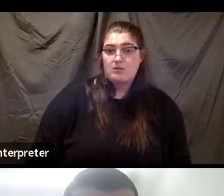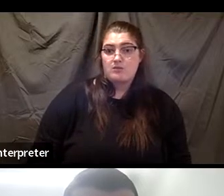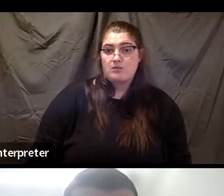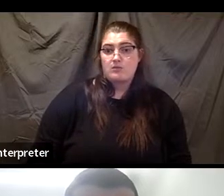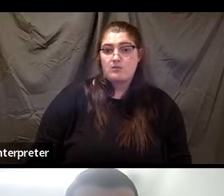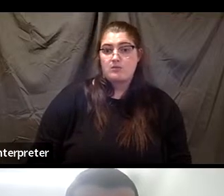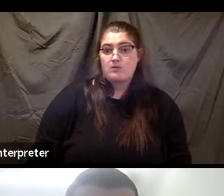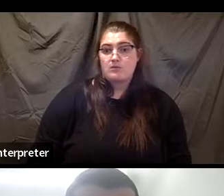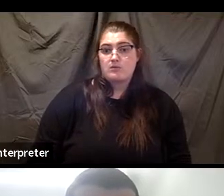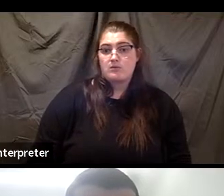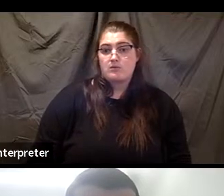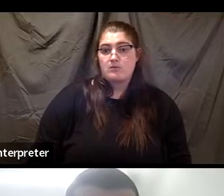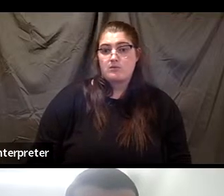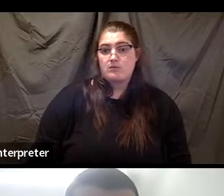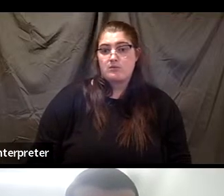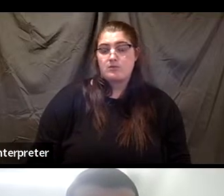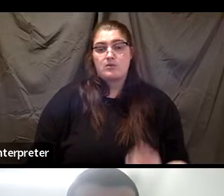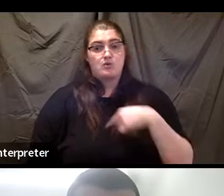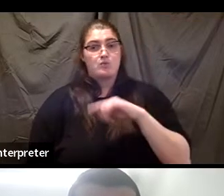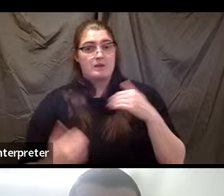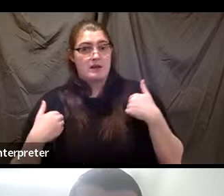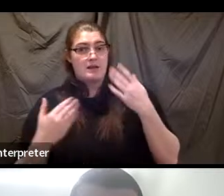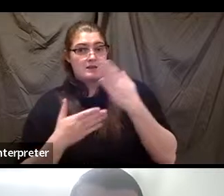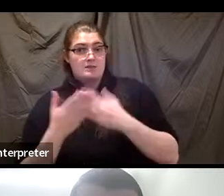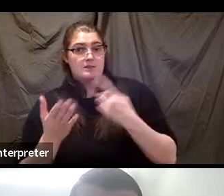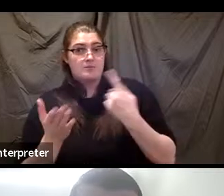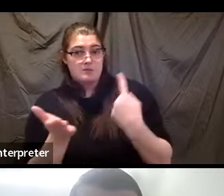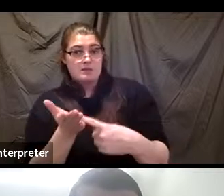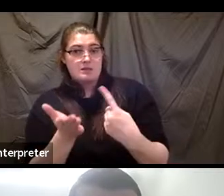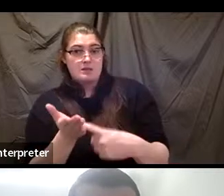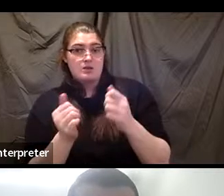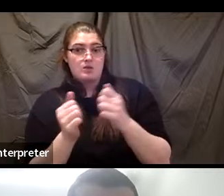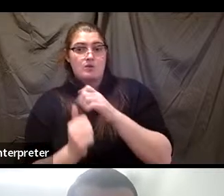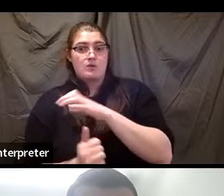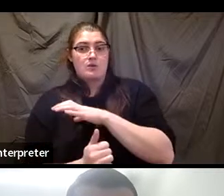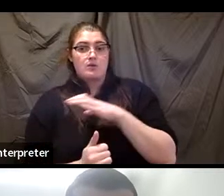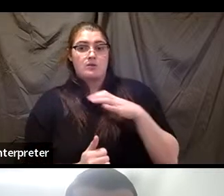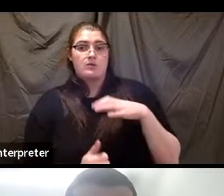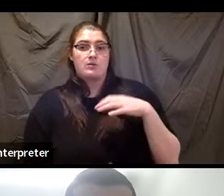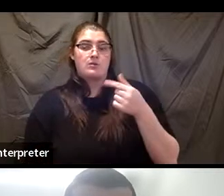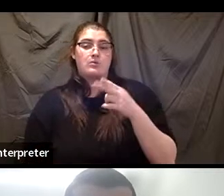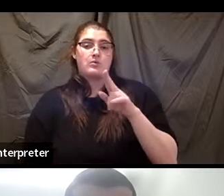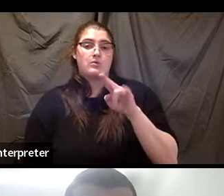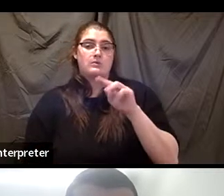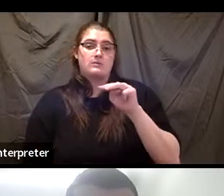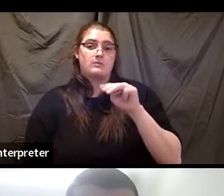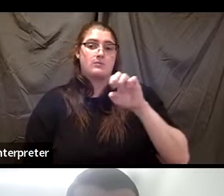So we had some discussions with Commissioner Sosita Guzman,